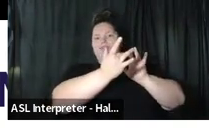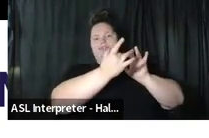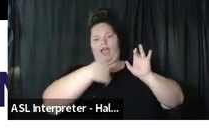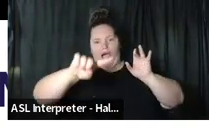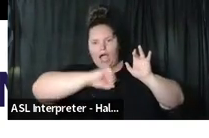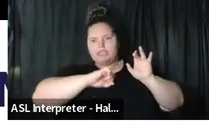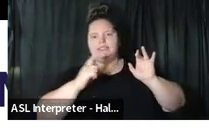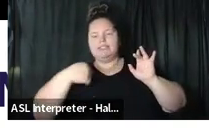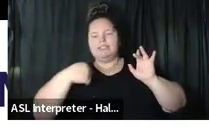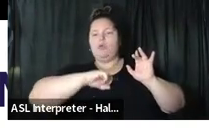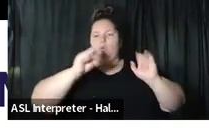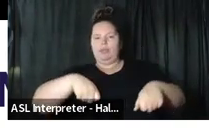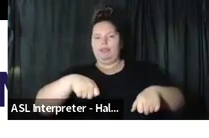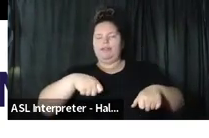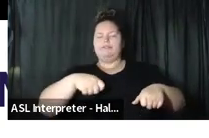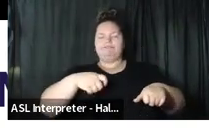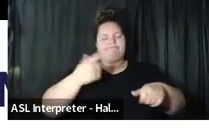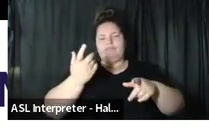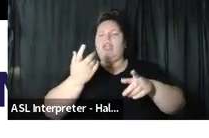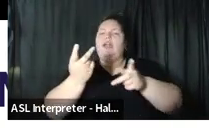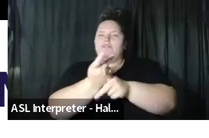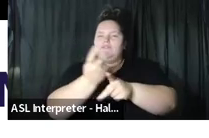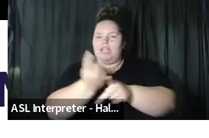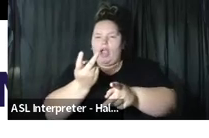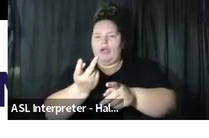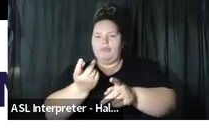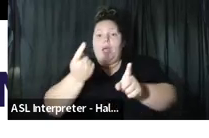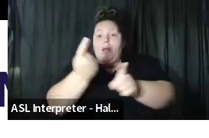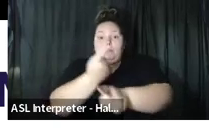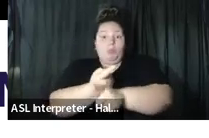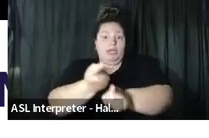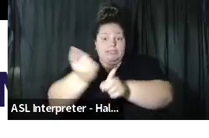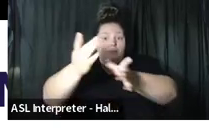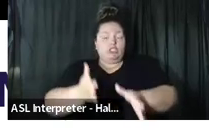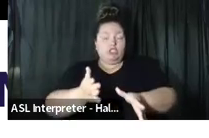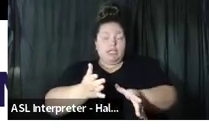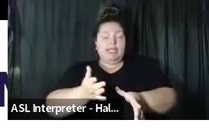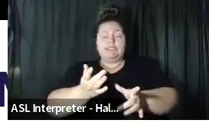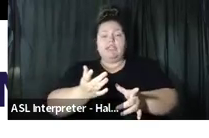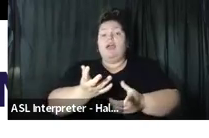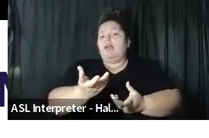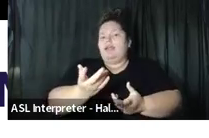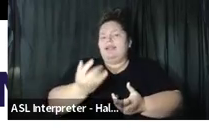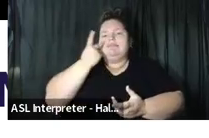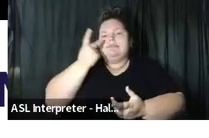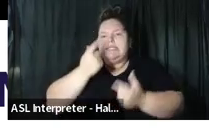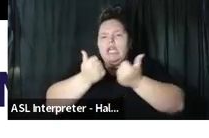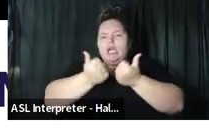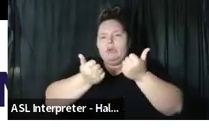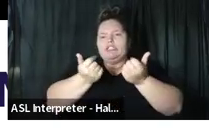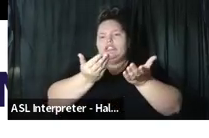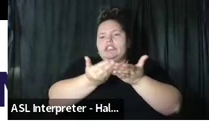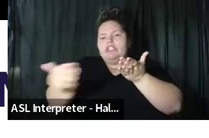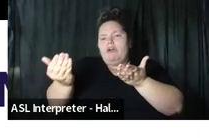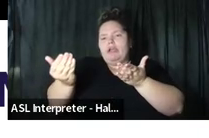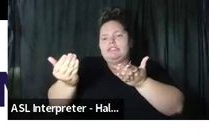to the appropriate specialist to work with you on what devices will help you do whatever it is that you need to do.